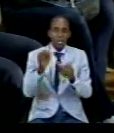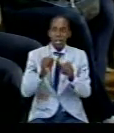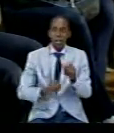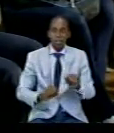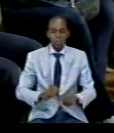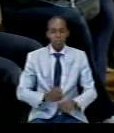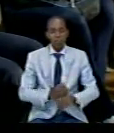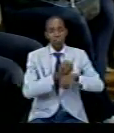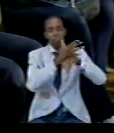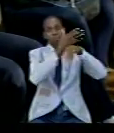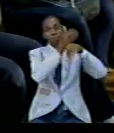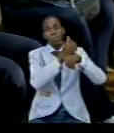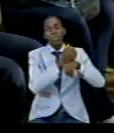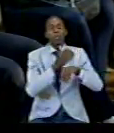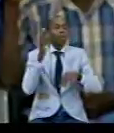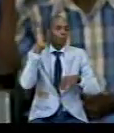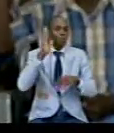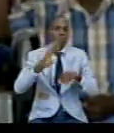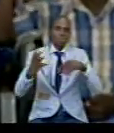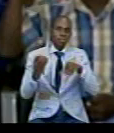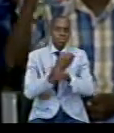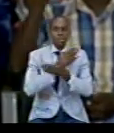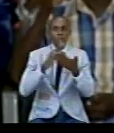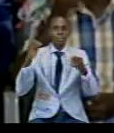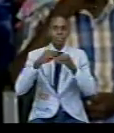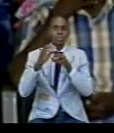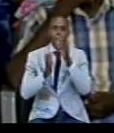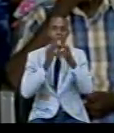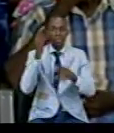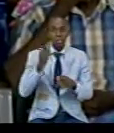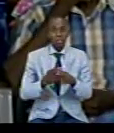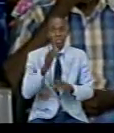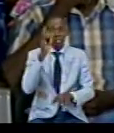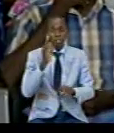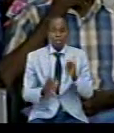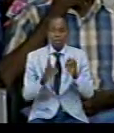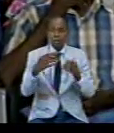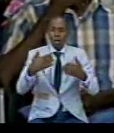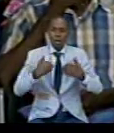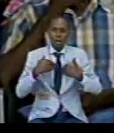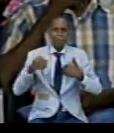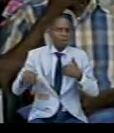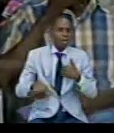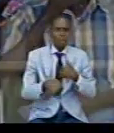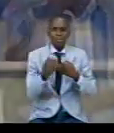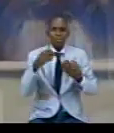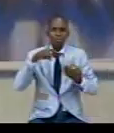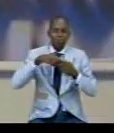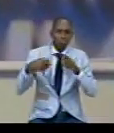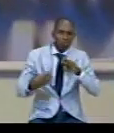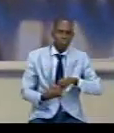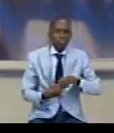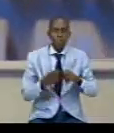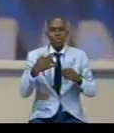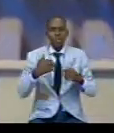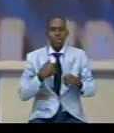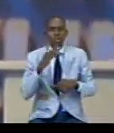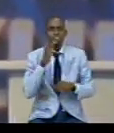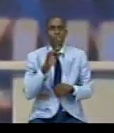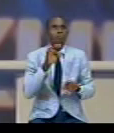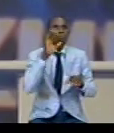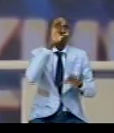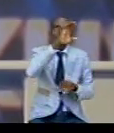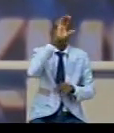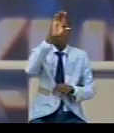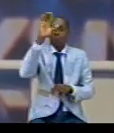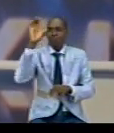mountain, it will roll away. If you have any challenge, you've been running here and there. You went